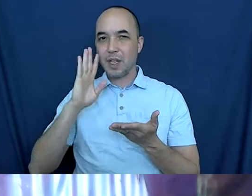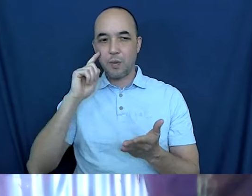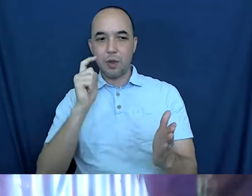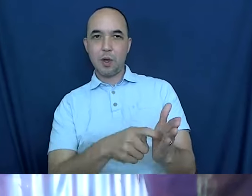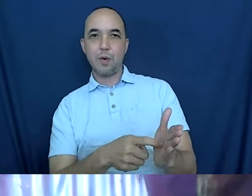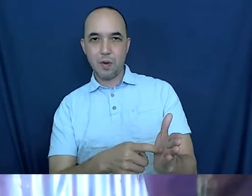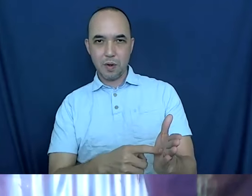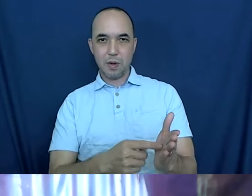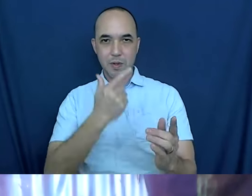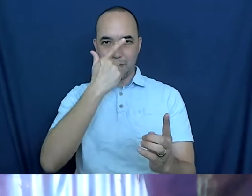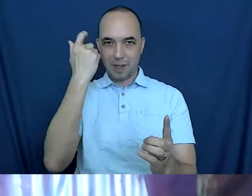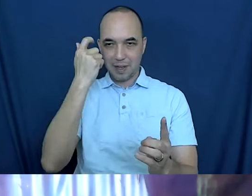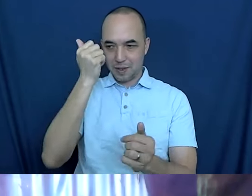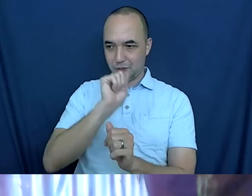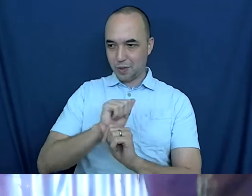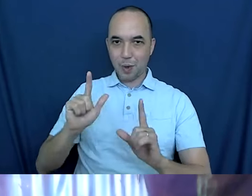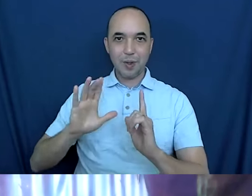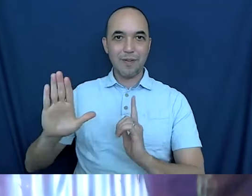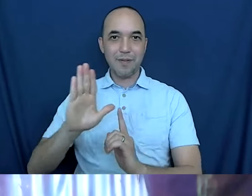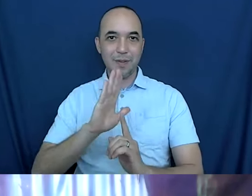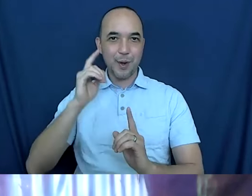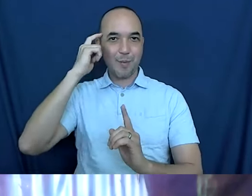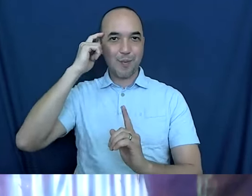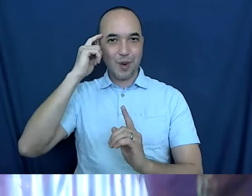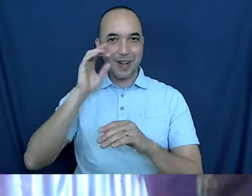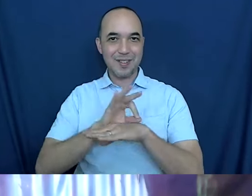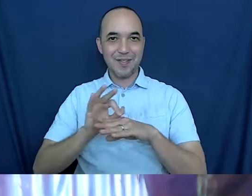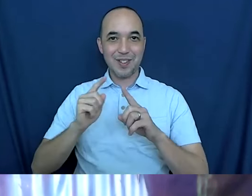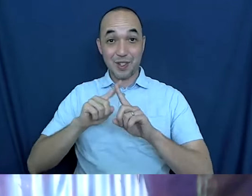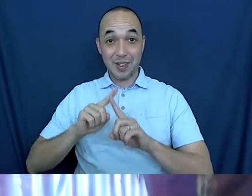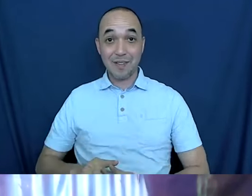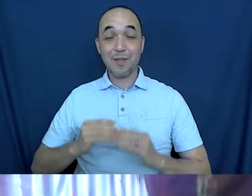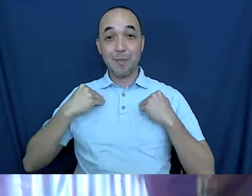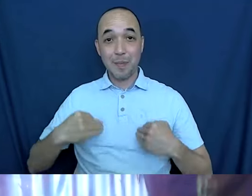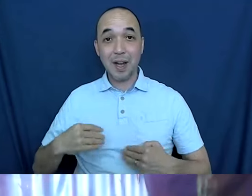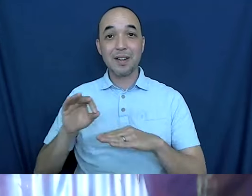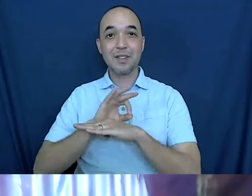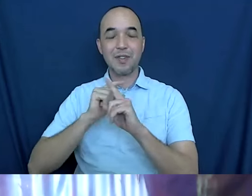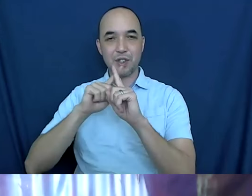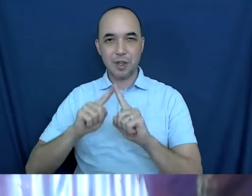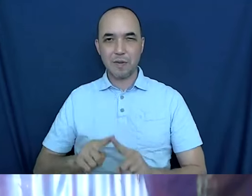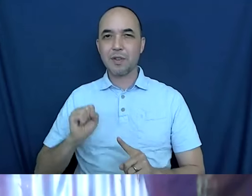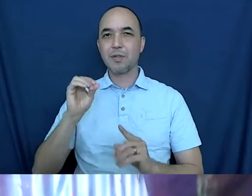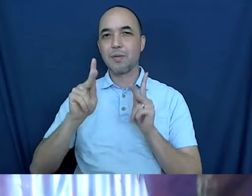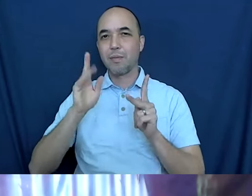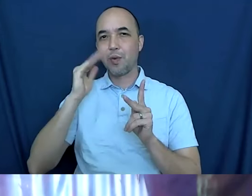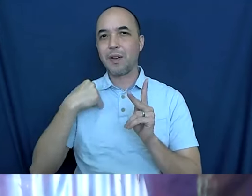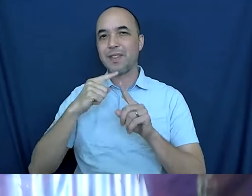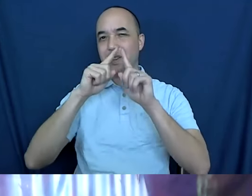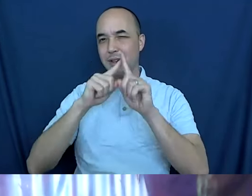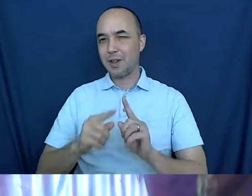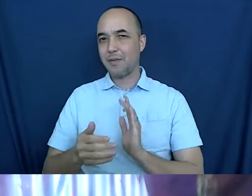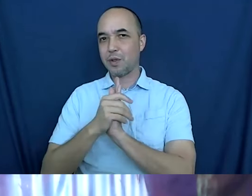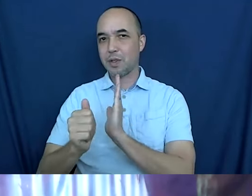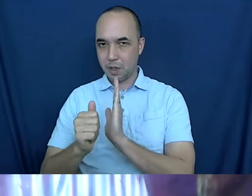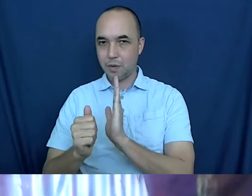because everyone's brain works differently and everyone's body works differently. So people will have different skill sets to bring to the table when